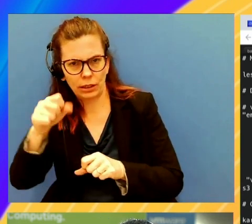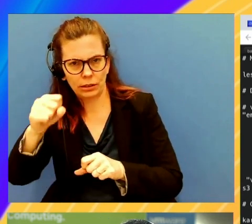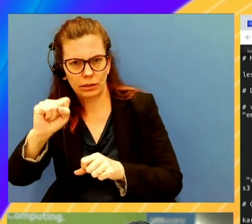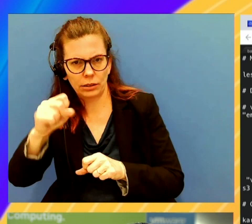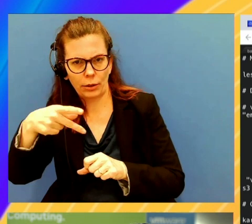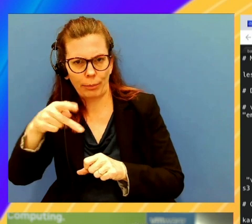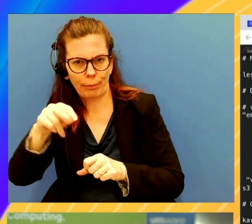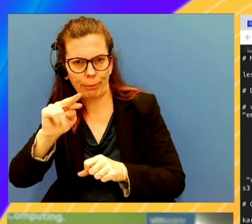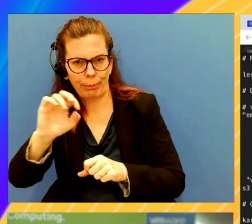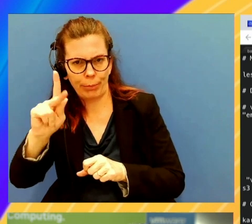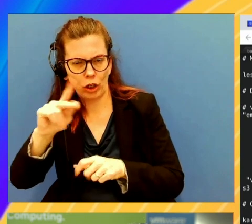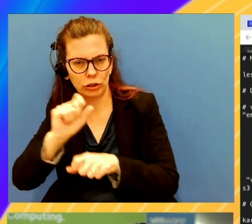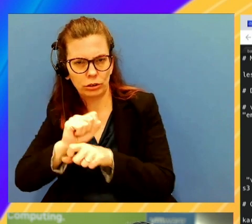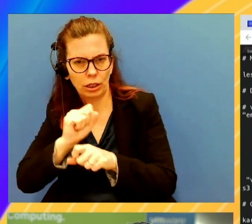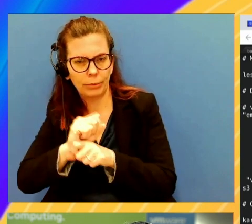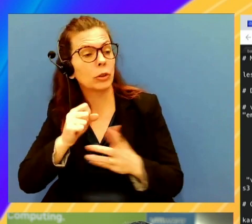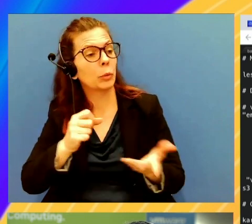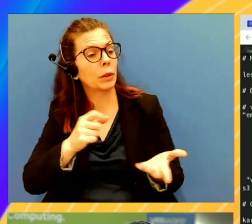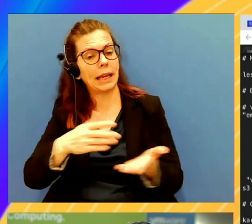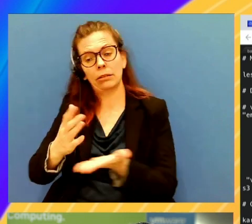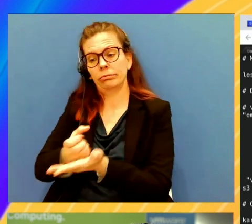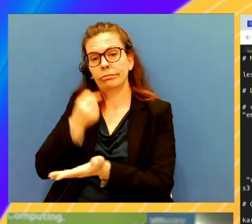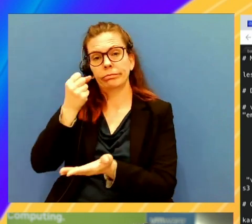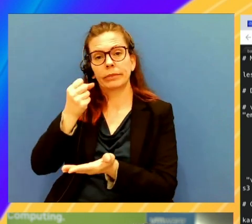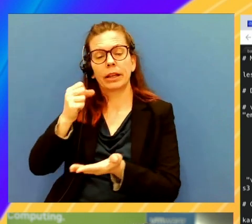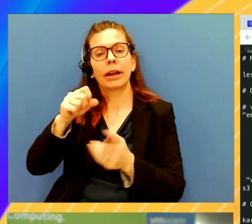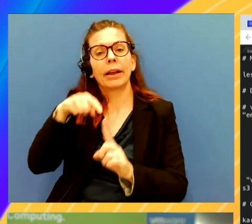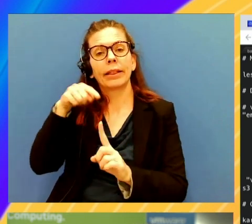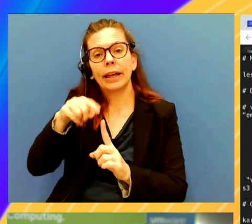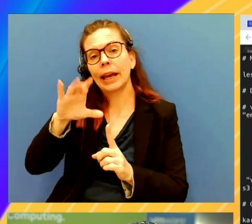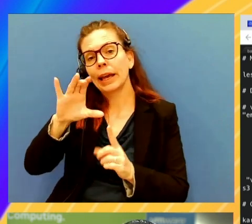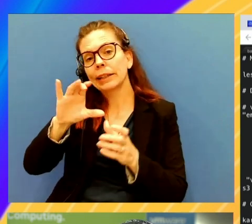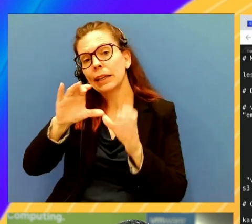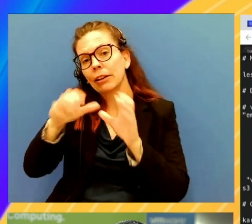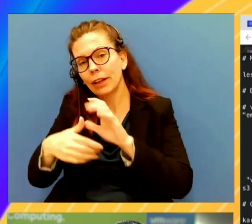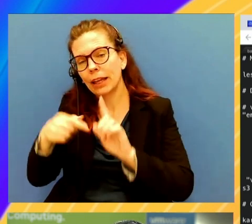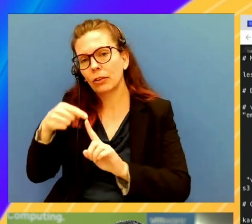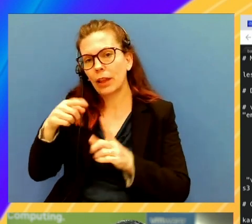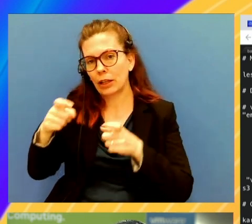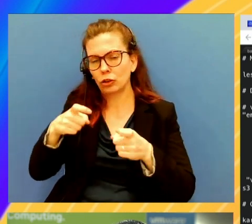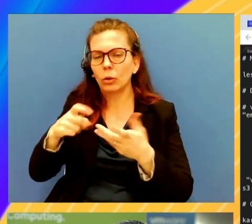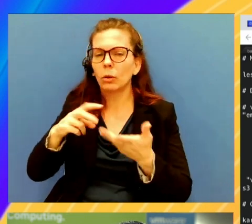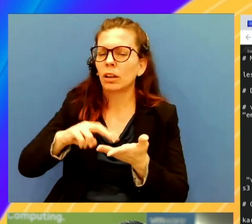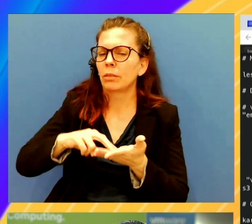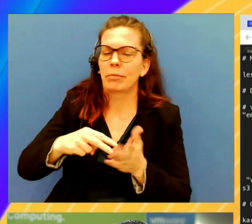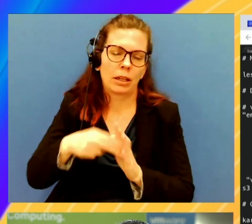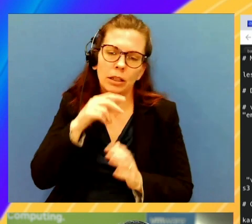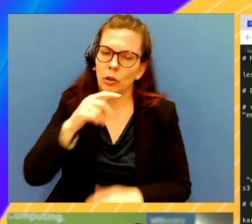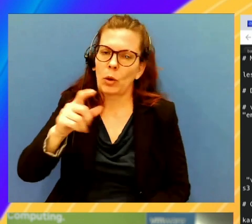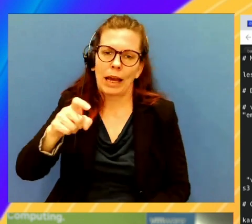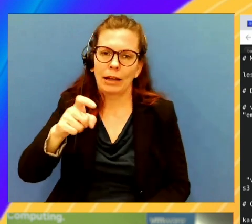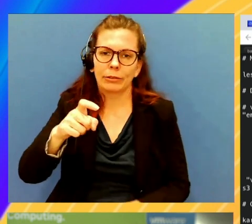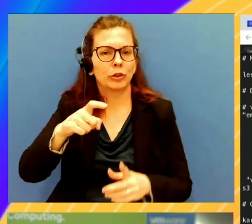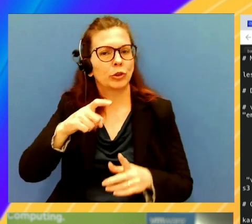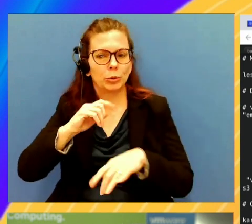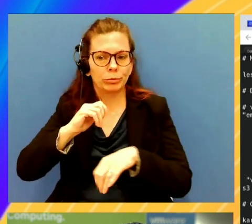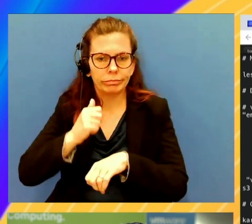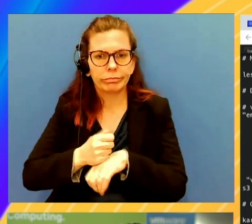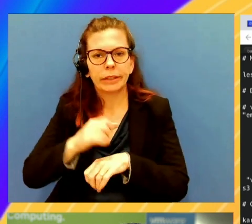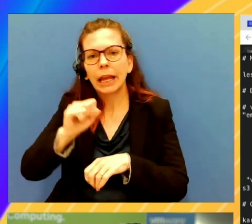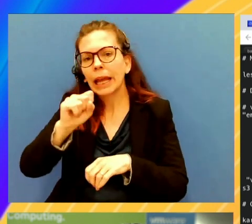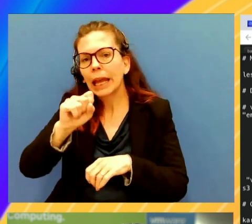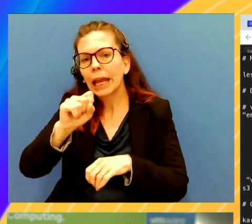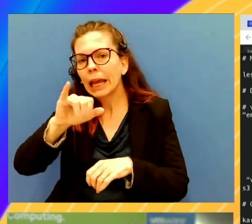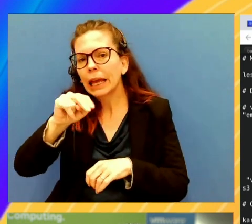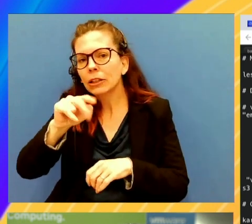leveraging a Prometheus servlet config that's available with Apache Spark 3.0. So which means that you don't have to instrument your applications. You just